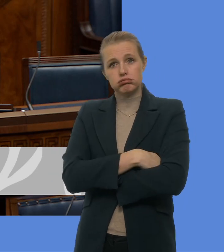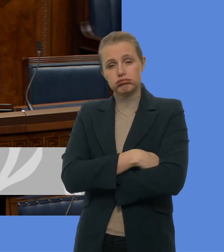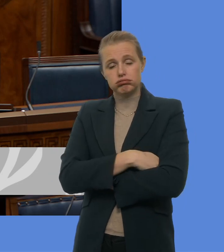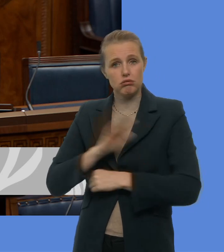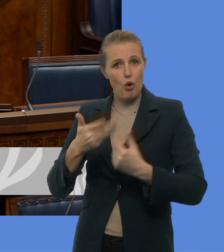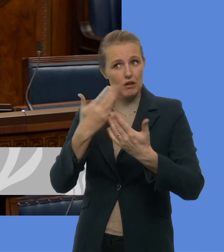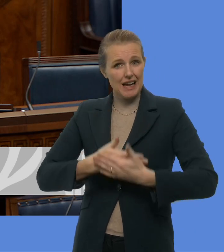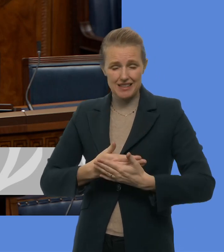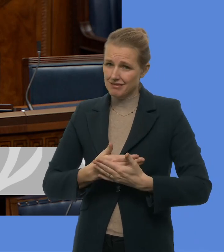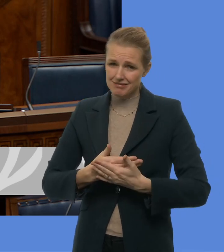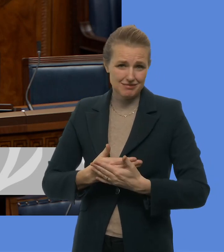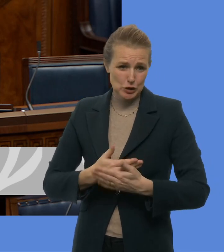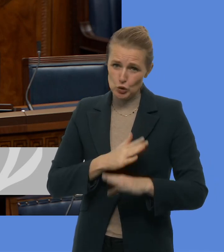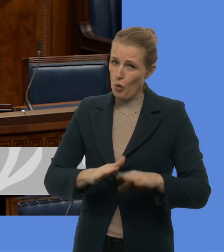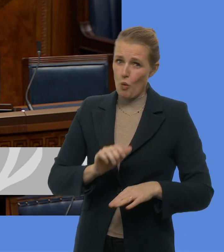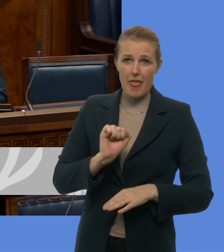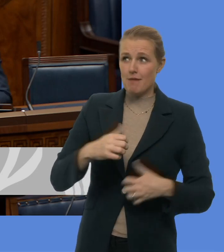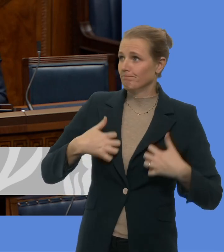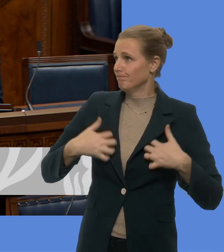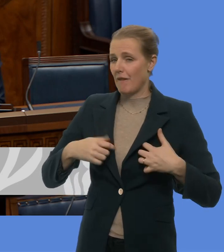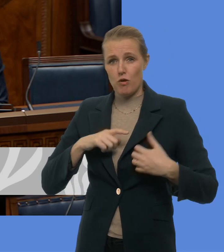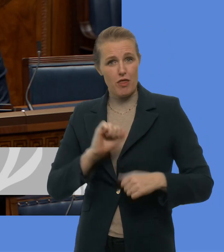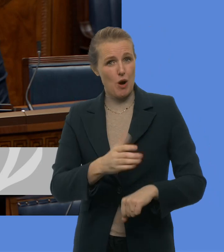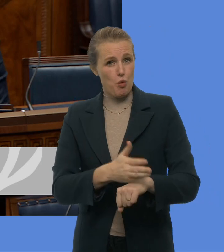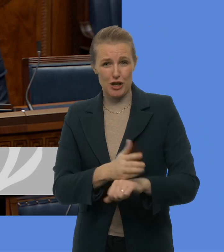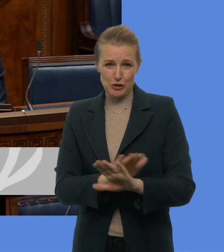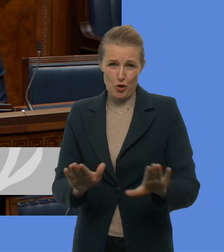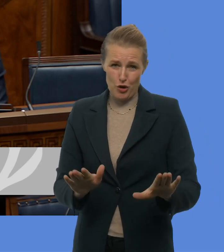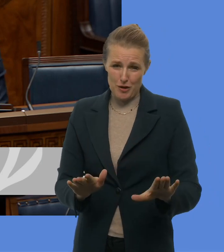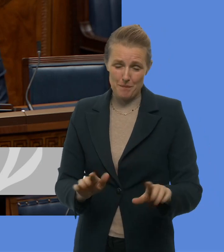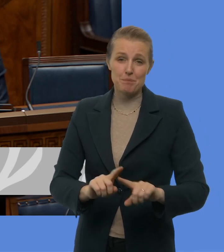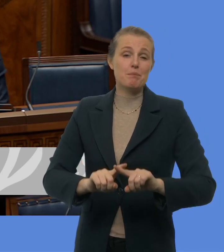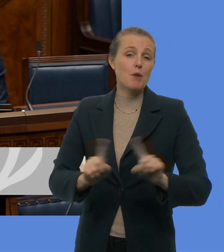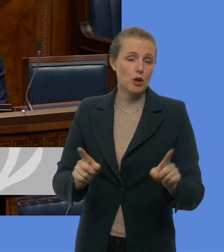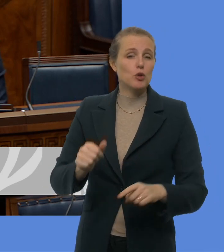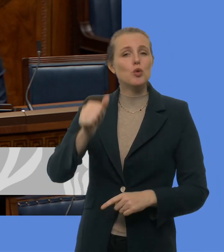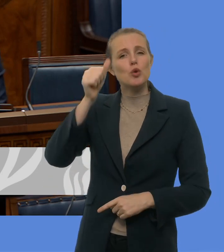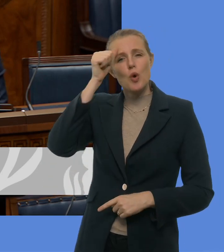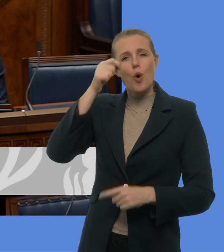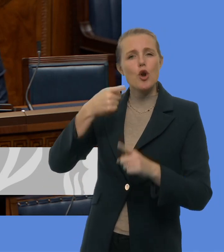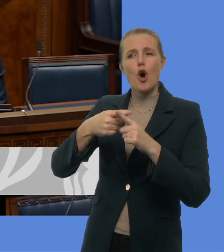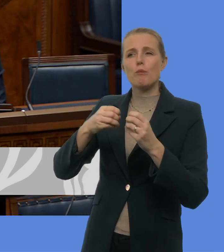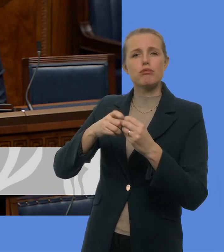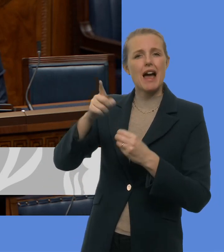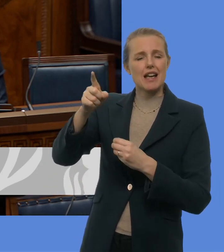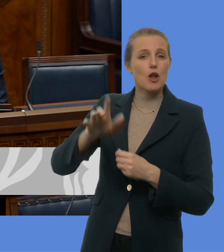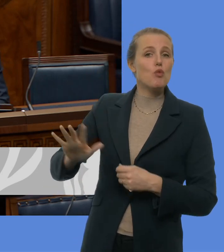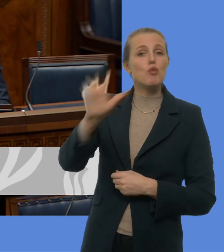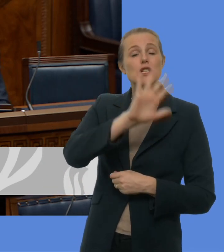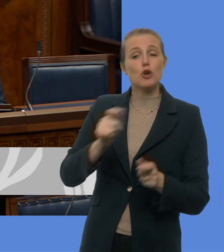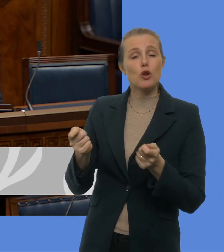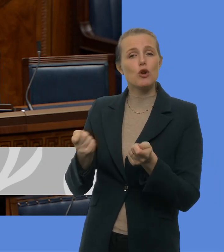try and improve the service. The member will be aware of the Regional Control Centre at Knockbracken. I visited